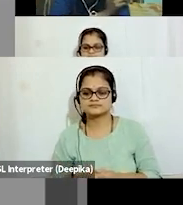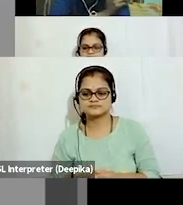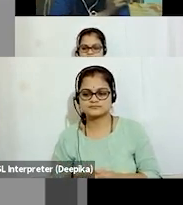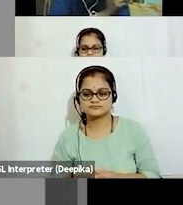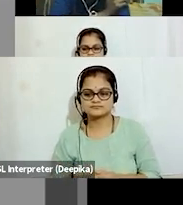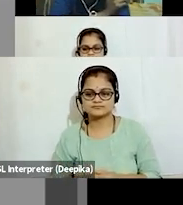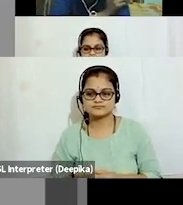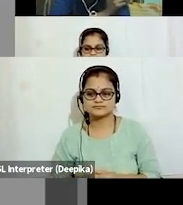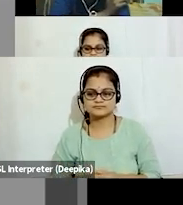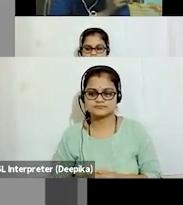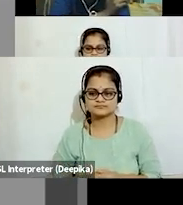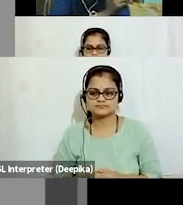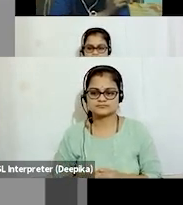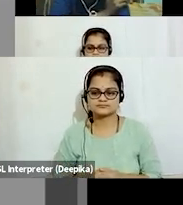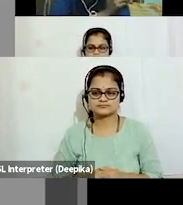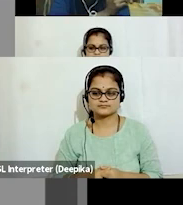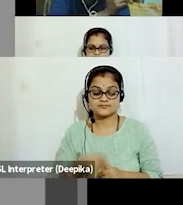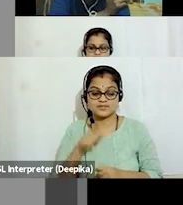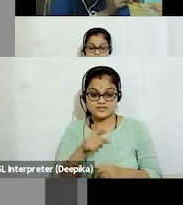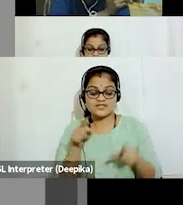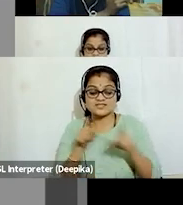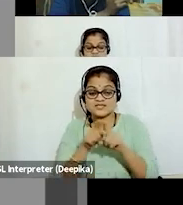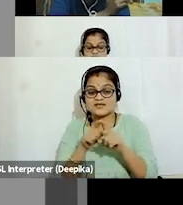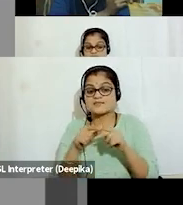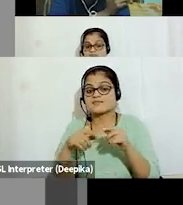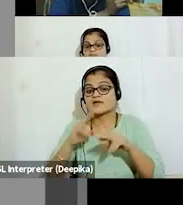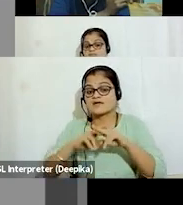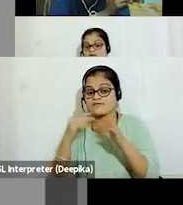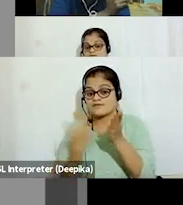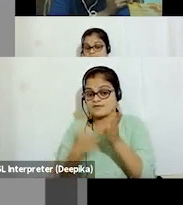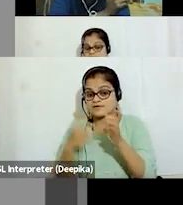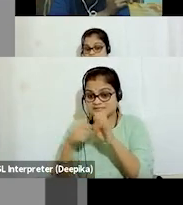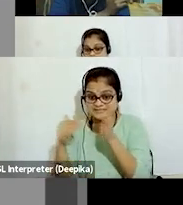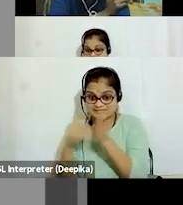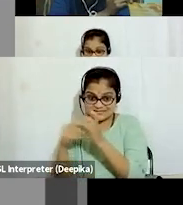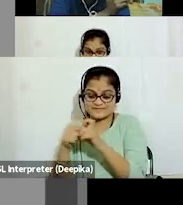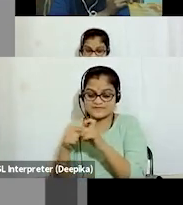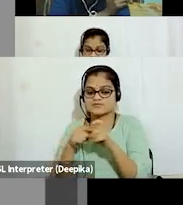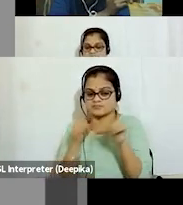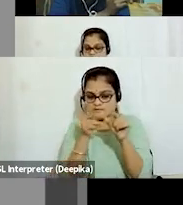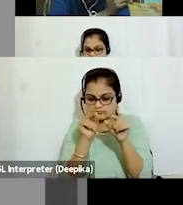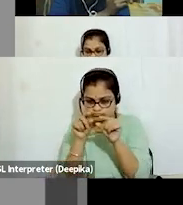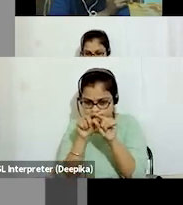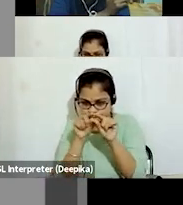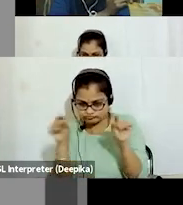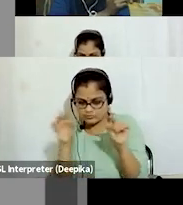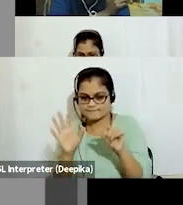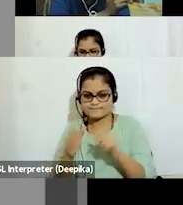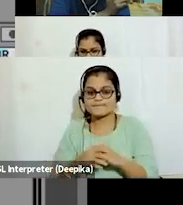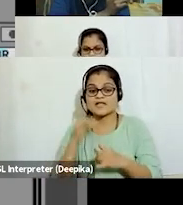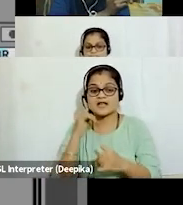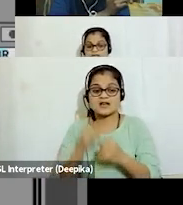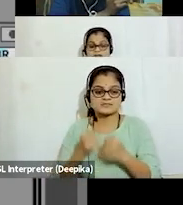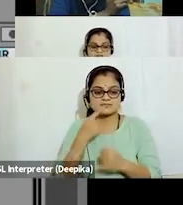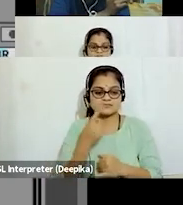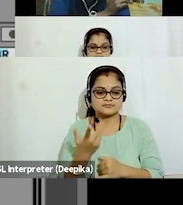yeah, Nice. yeah, that was the freeze pedal basically. Perfect. And just the last thing